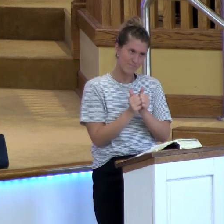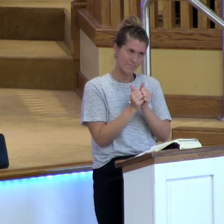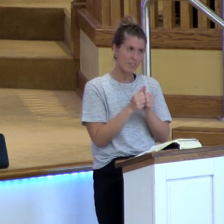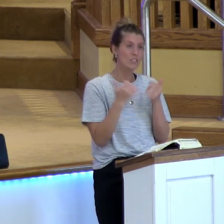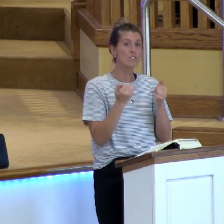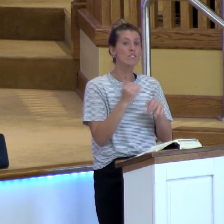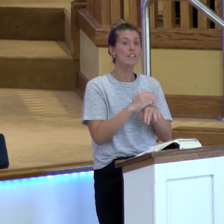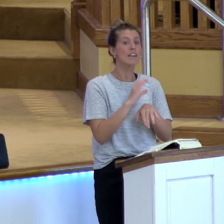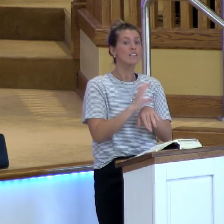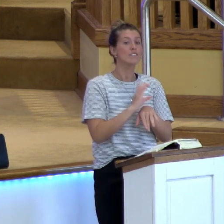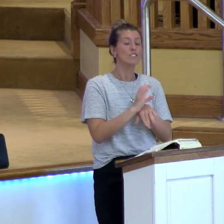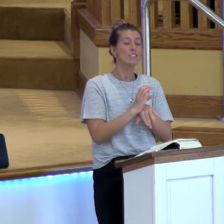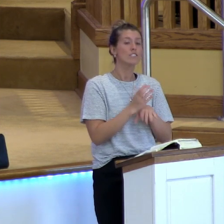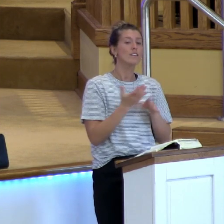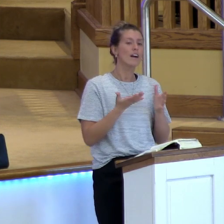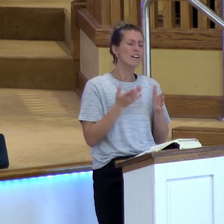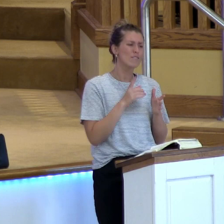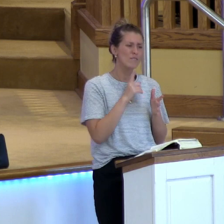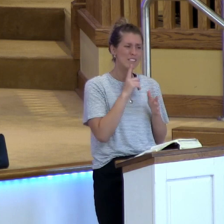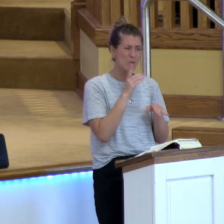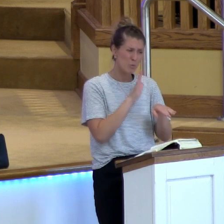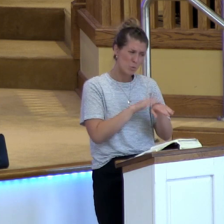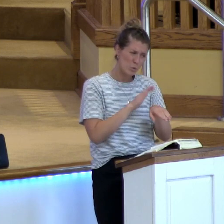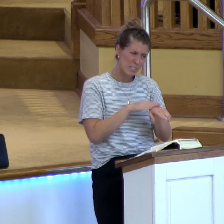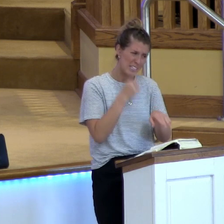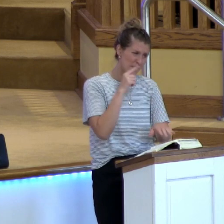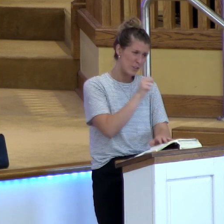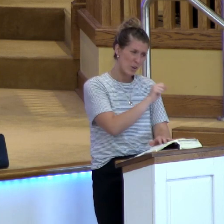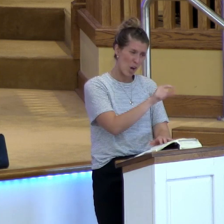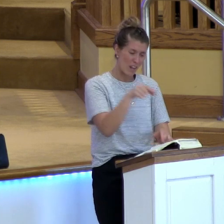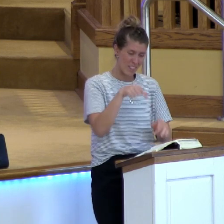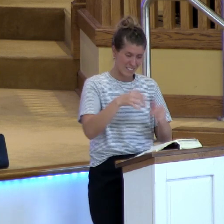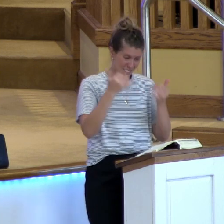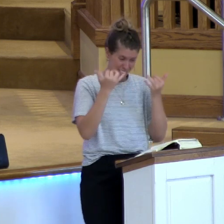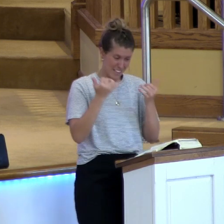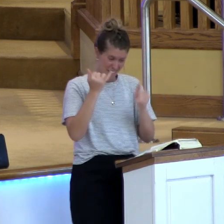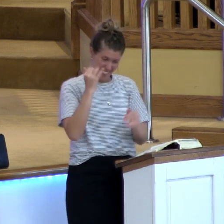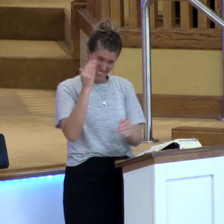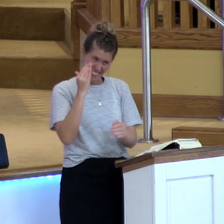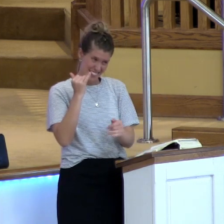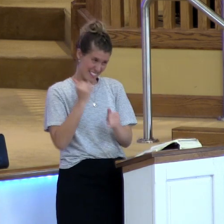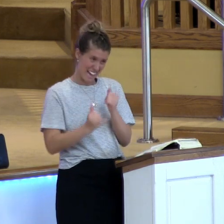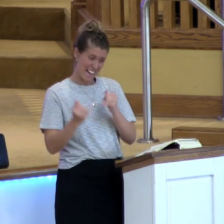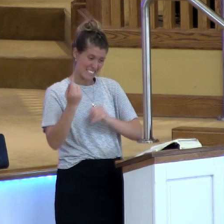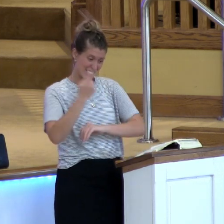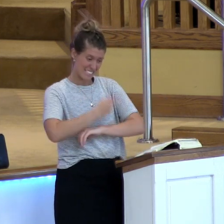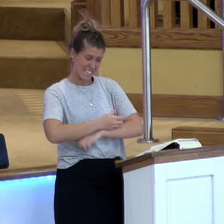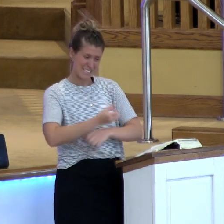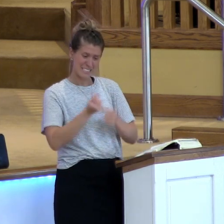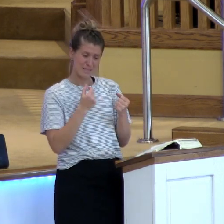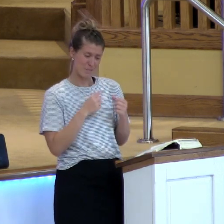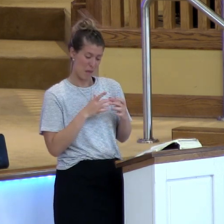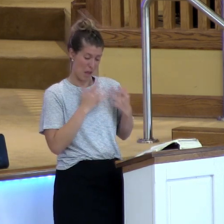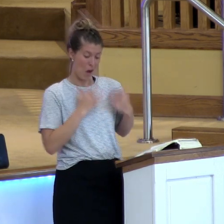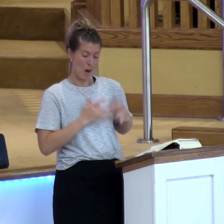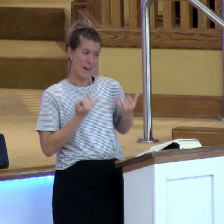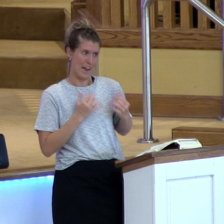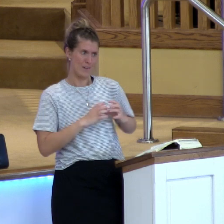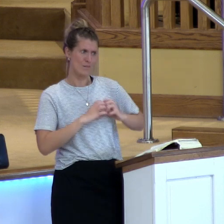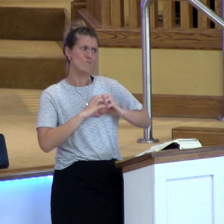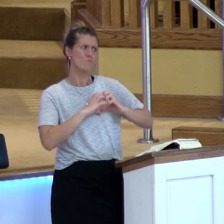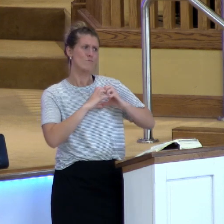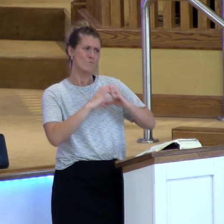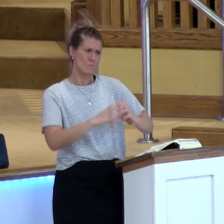So tonight, church, I it's a warning for all of us. In these last days, there's a great falling away. I'm talking to you from my heart as a pastor, as a